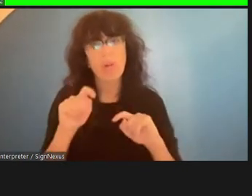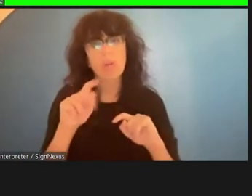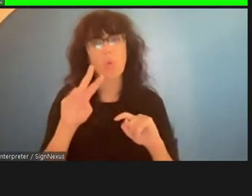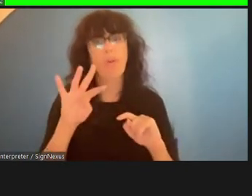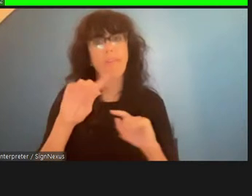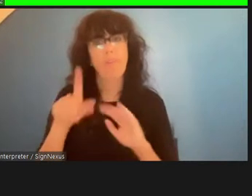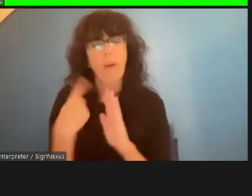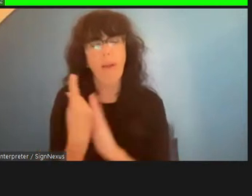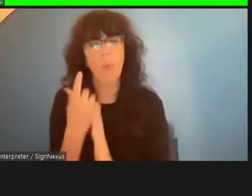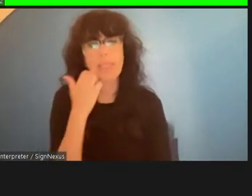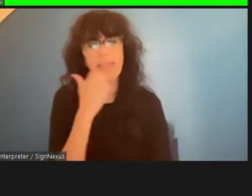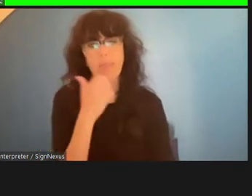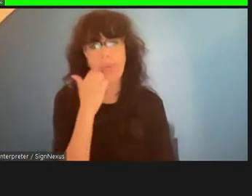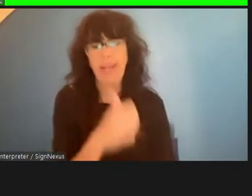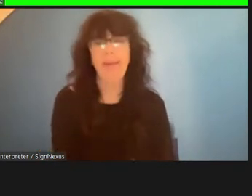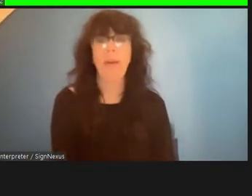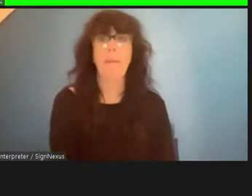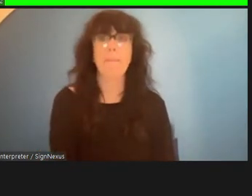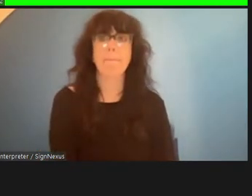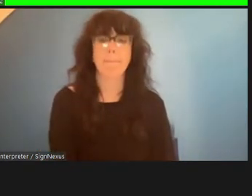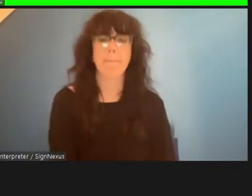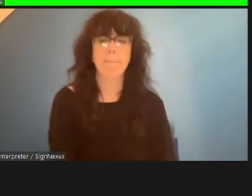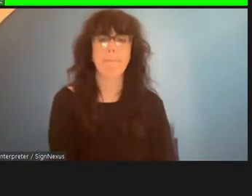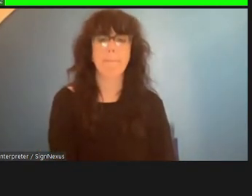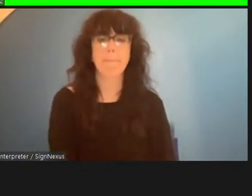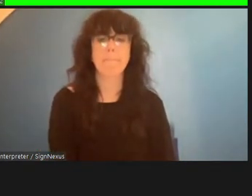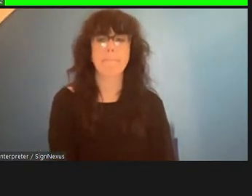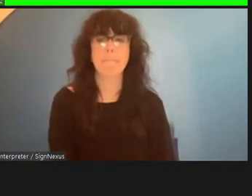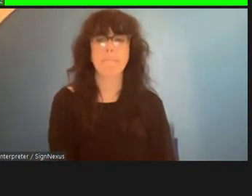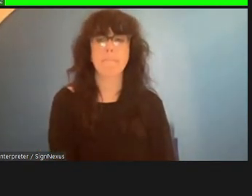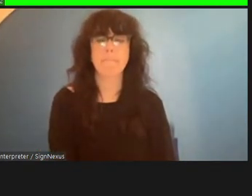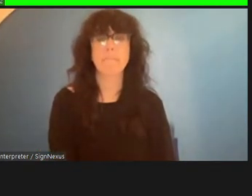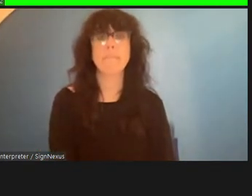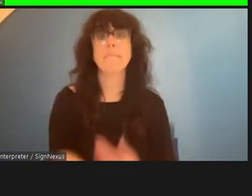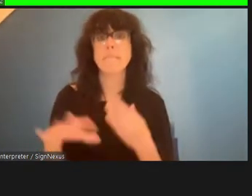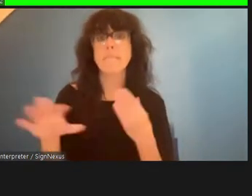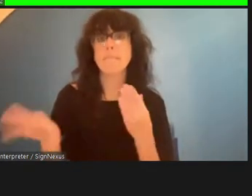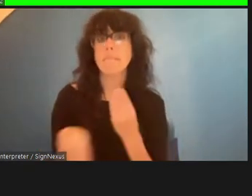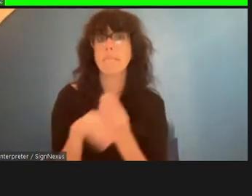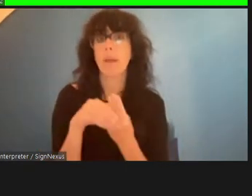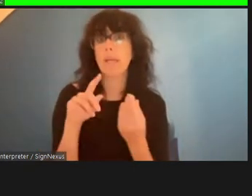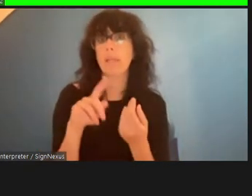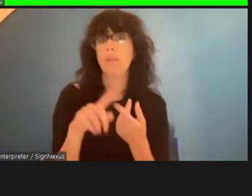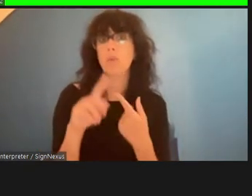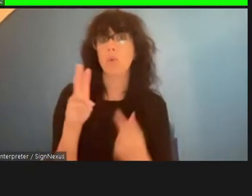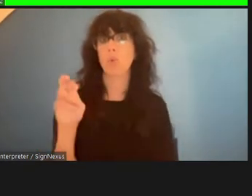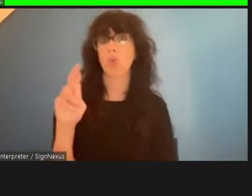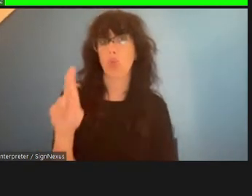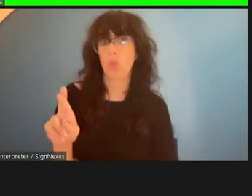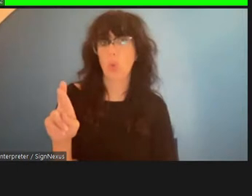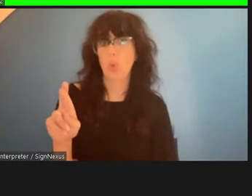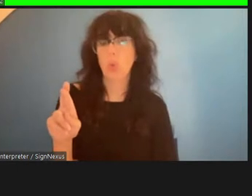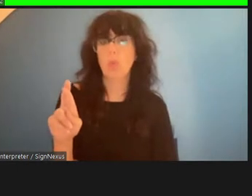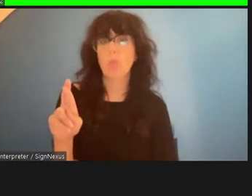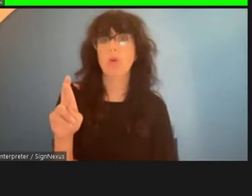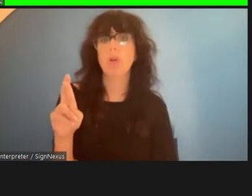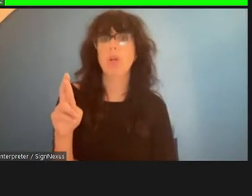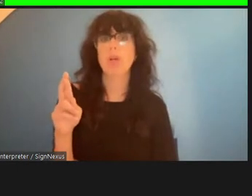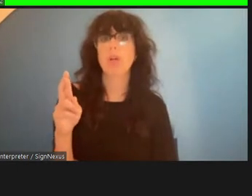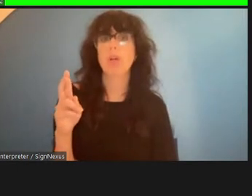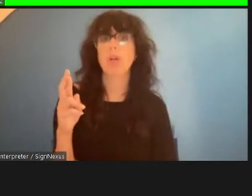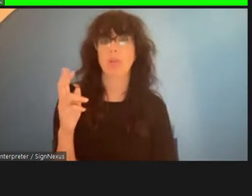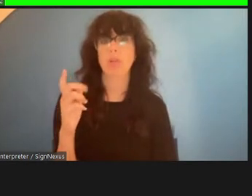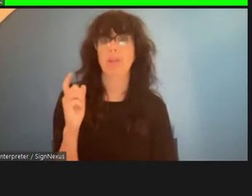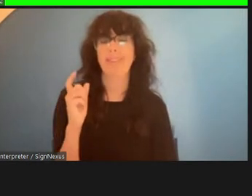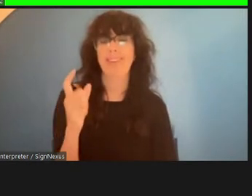so and adding to the point as uber driver and lyft driver i give right to the service animal